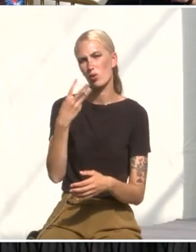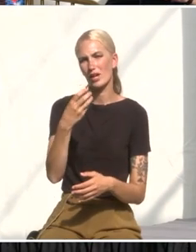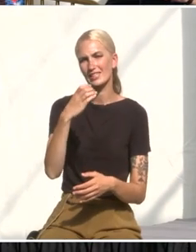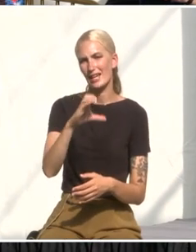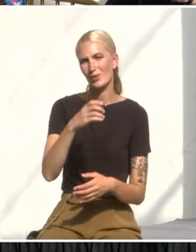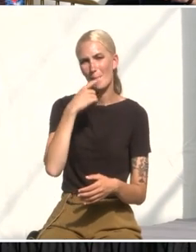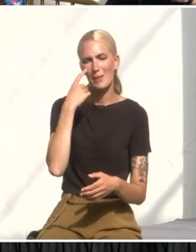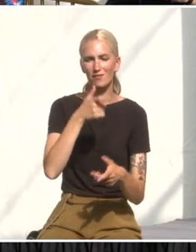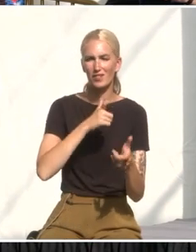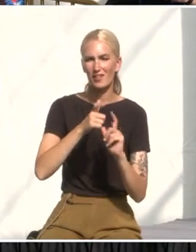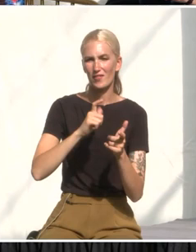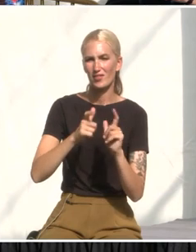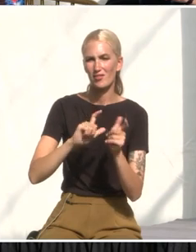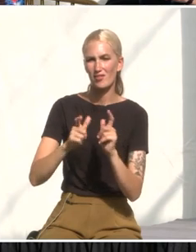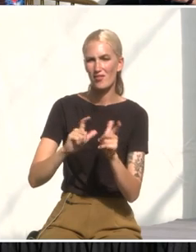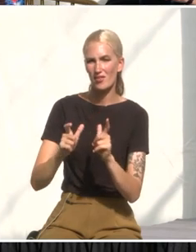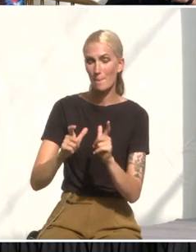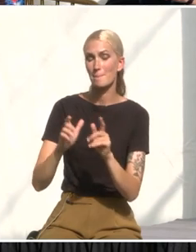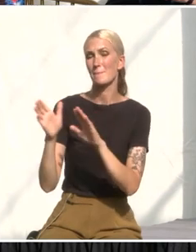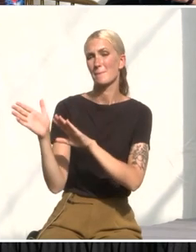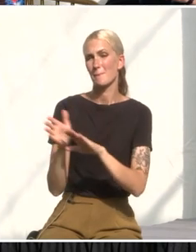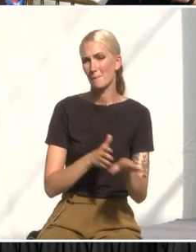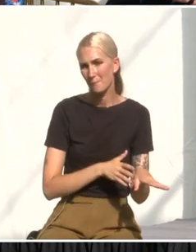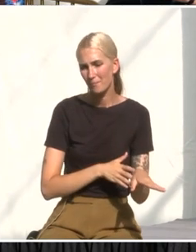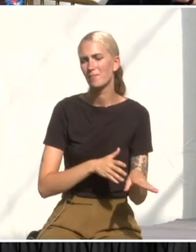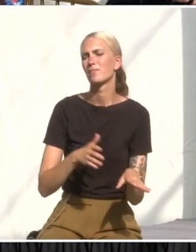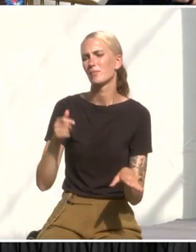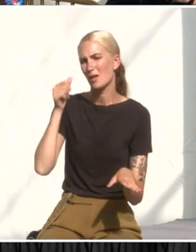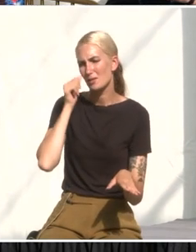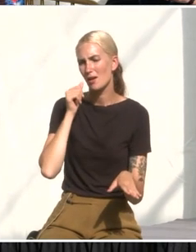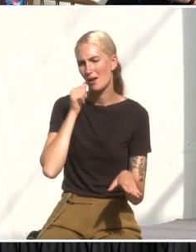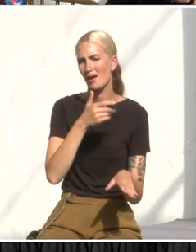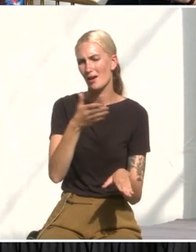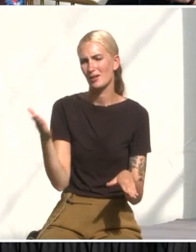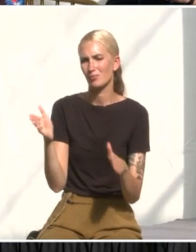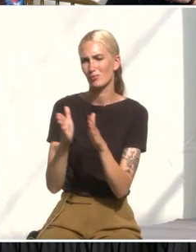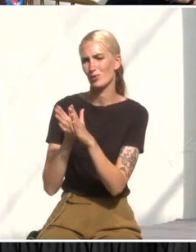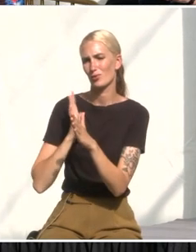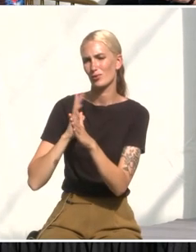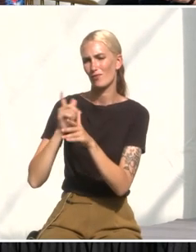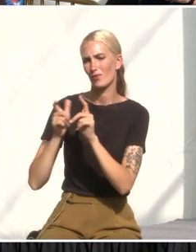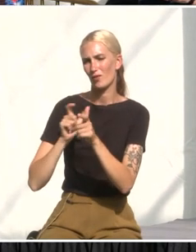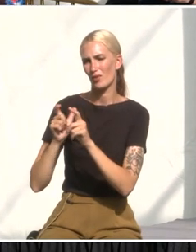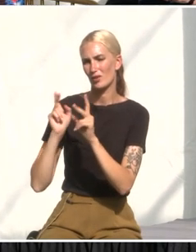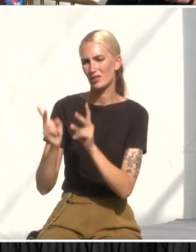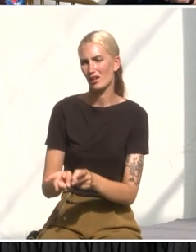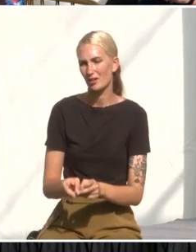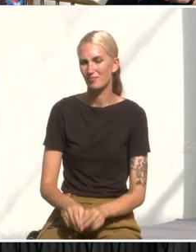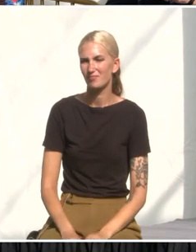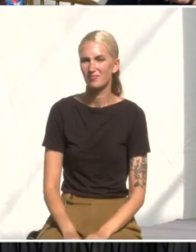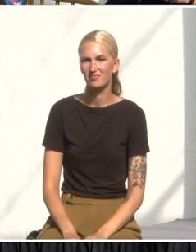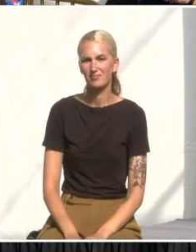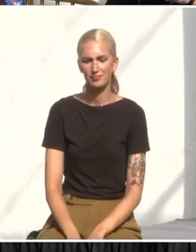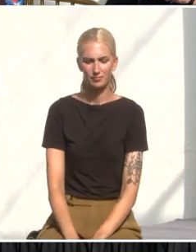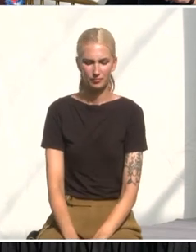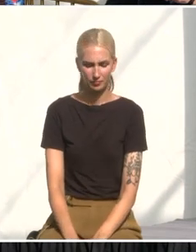to to answer the question, and then I open the same pool for women. And dear women, you'll also have a